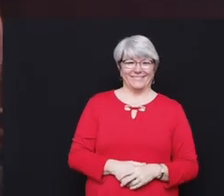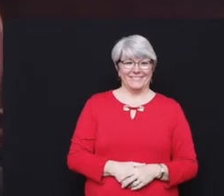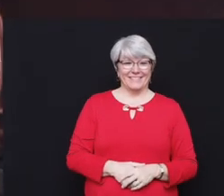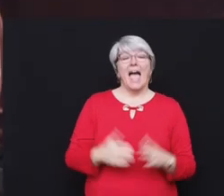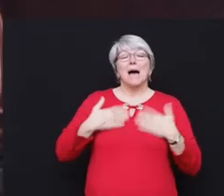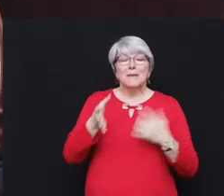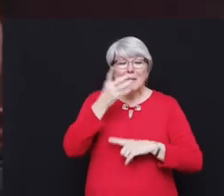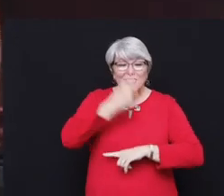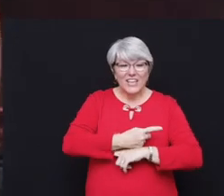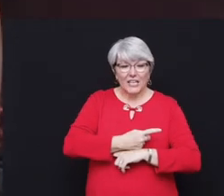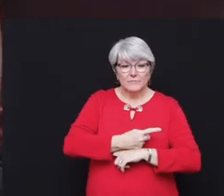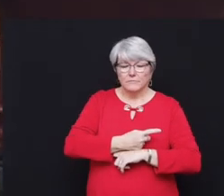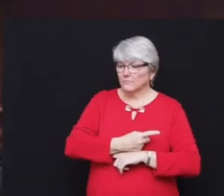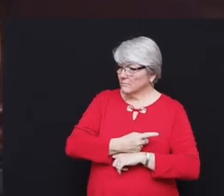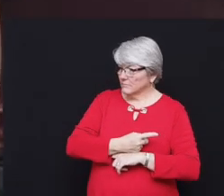Happy Mother's Day!